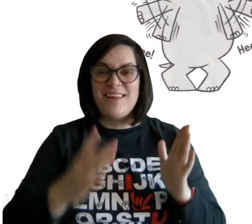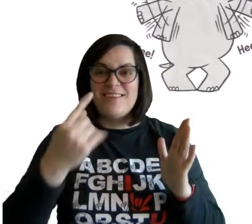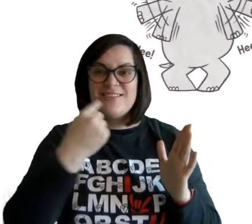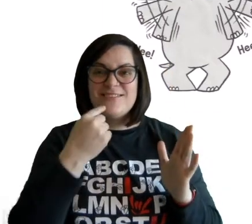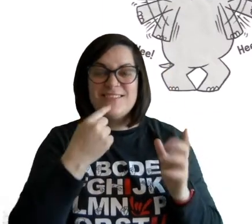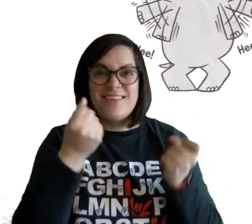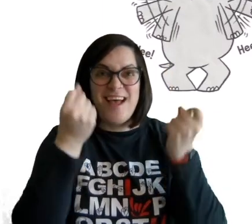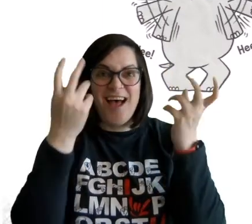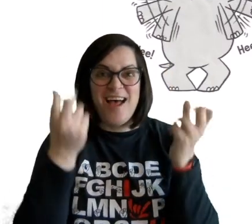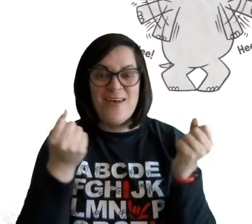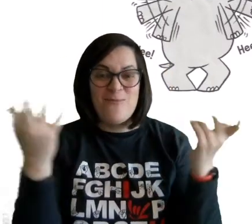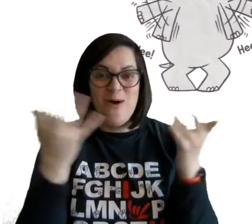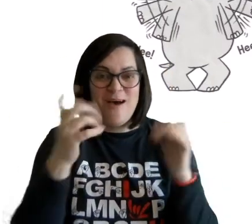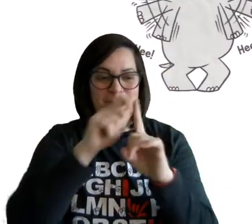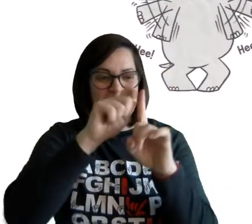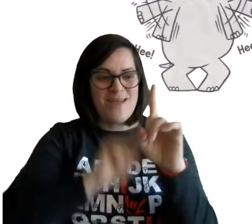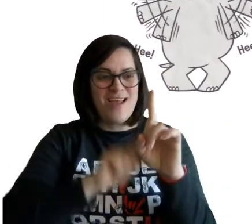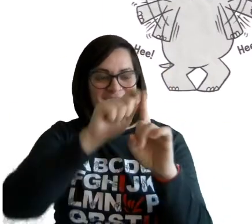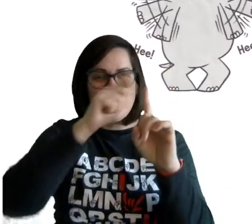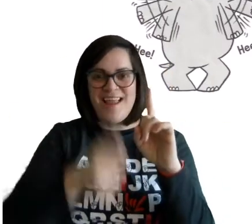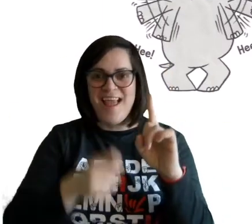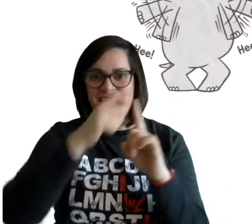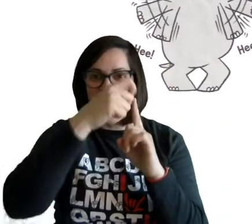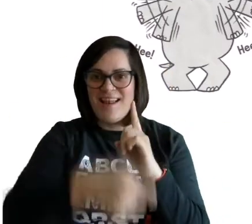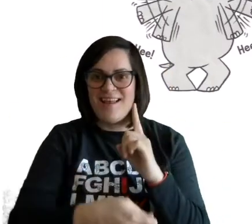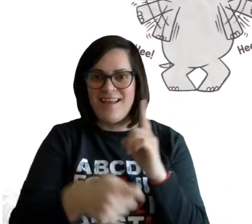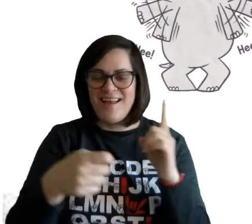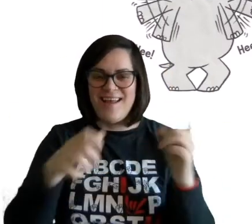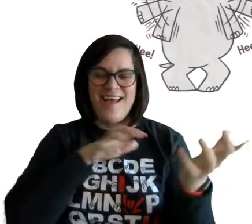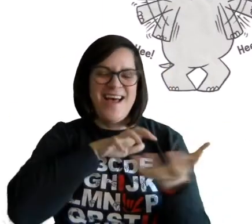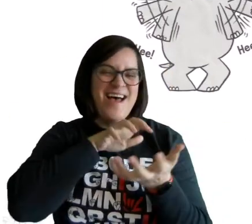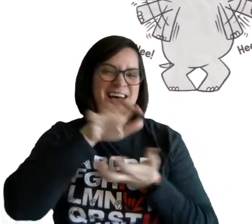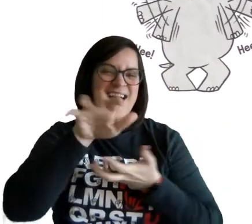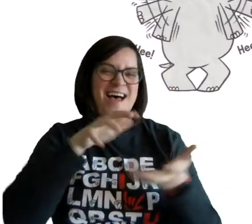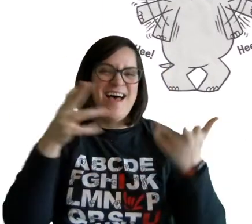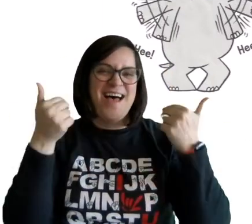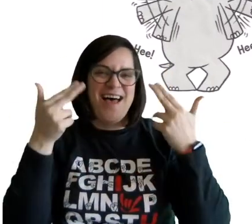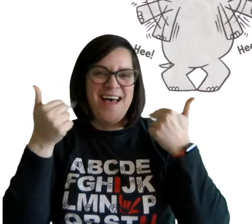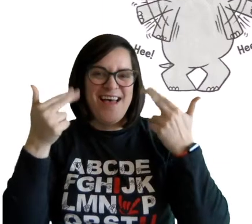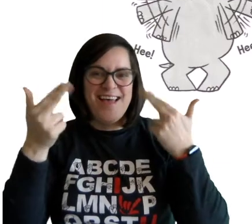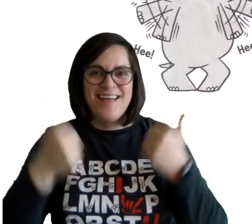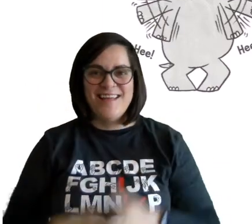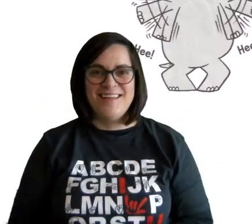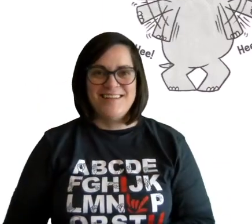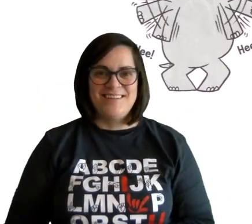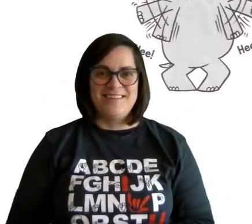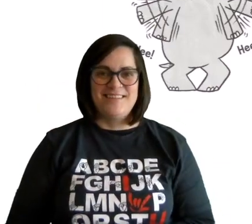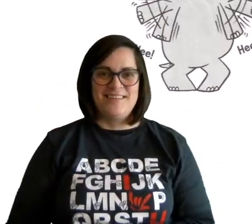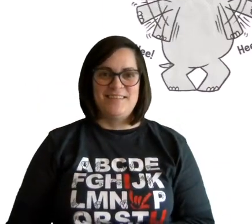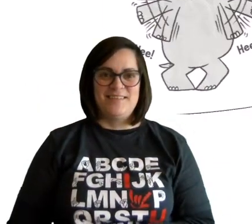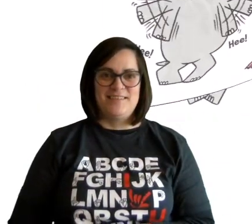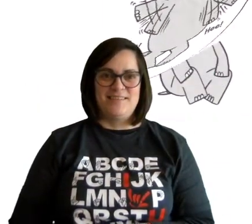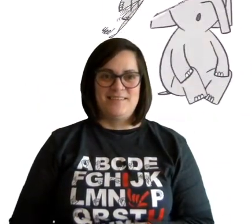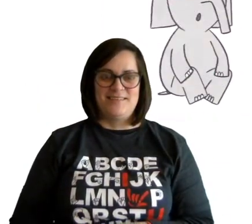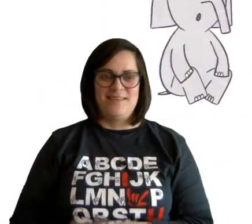The reader said, banana! Ha ha ha ha ha!